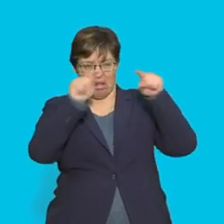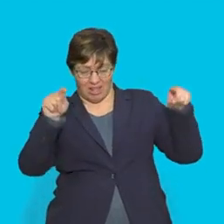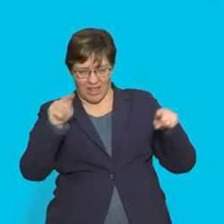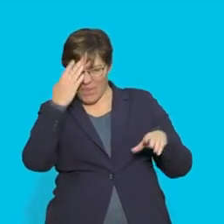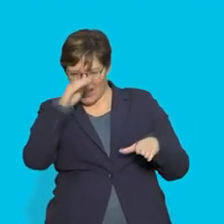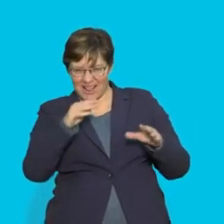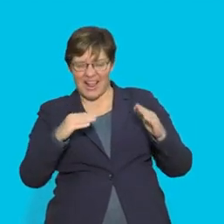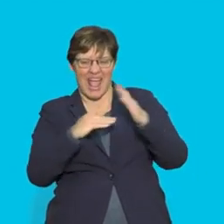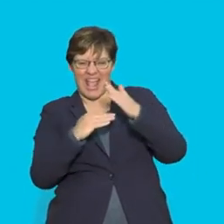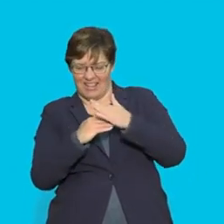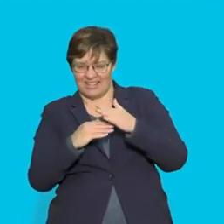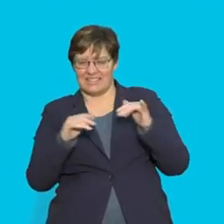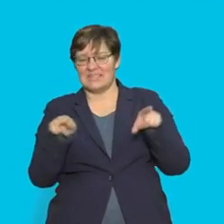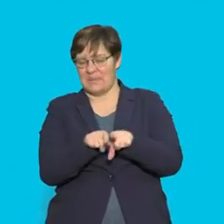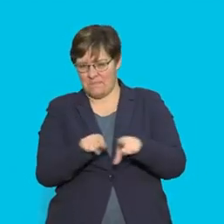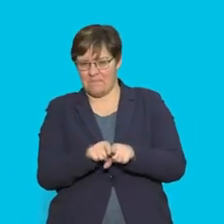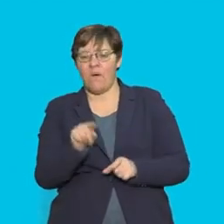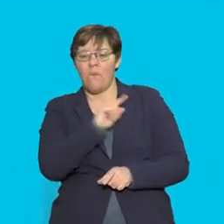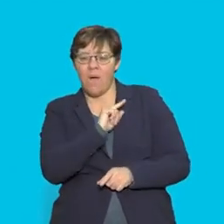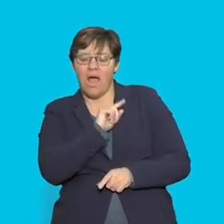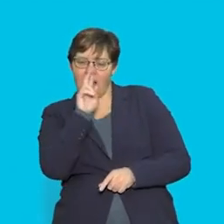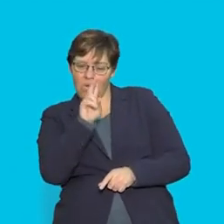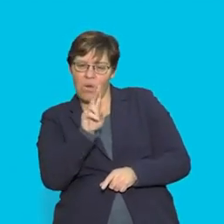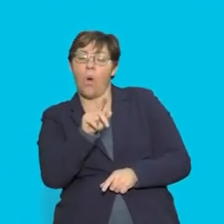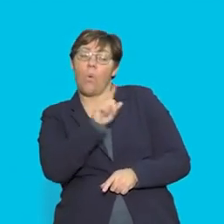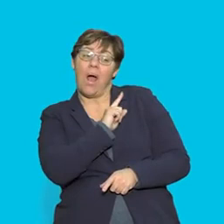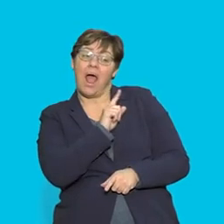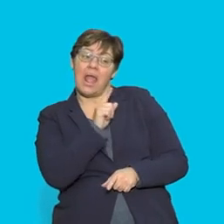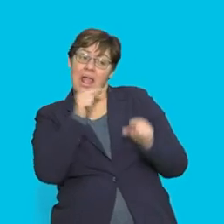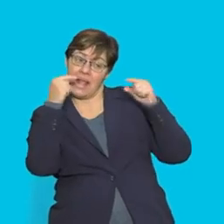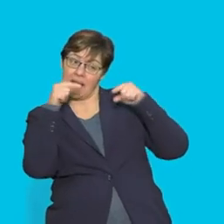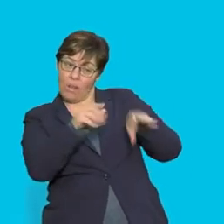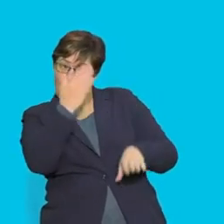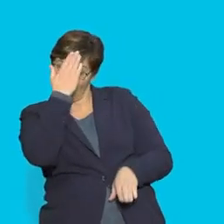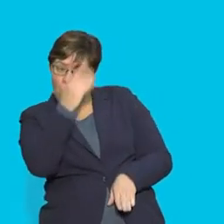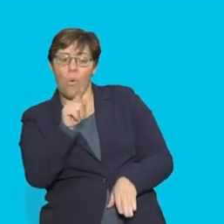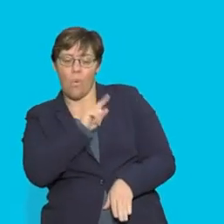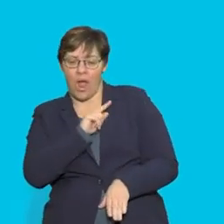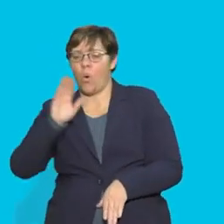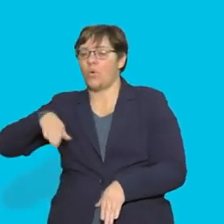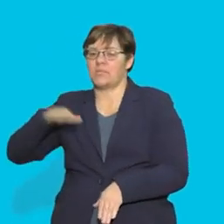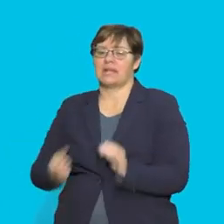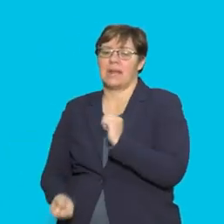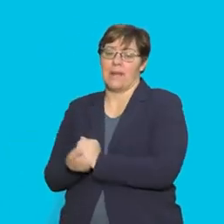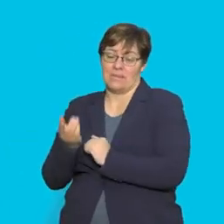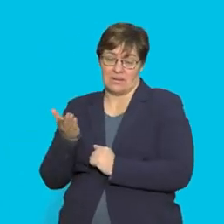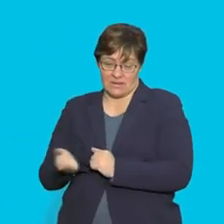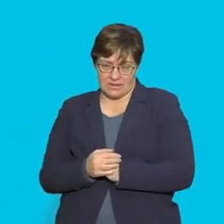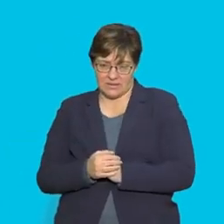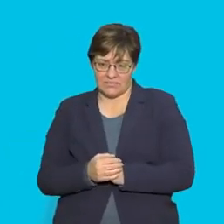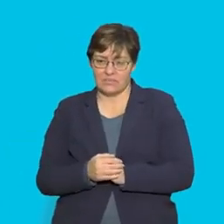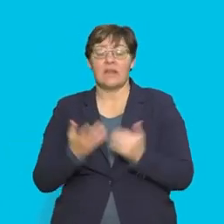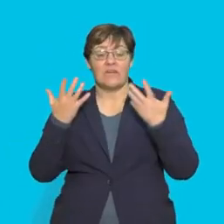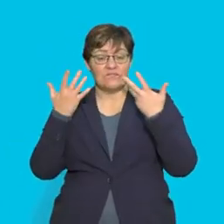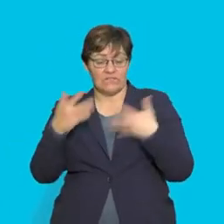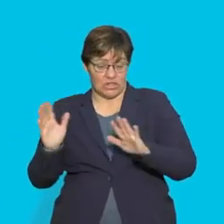what it means to look at an implicit fact. Also, you then continue, after you do all